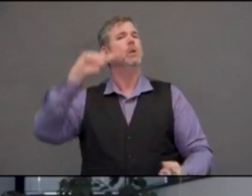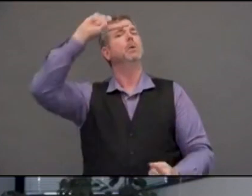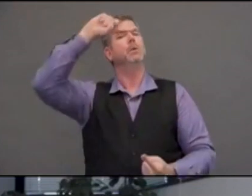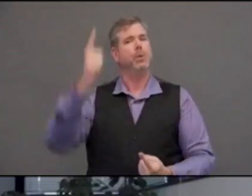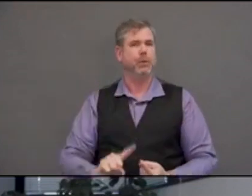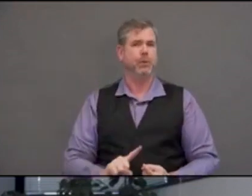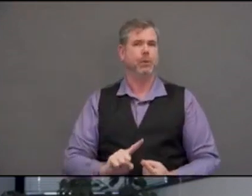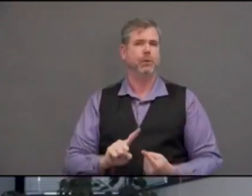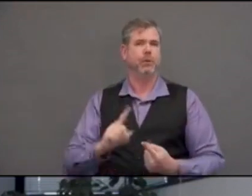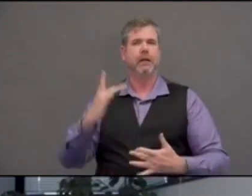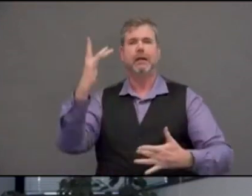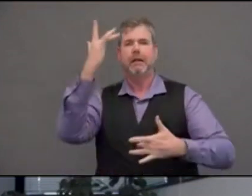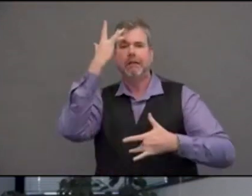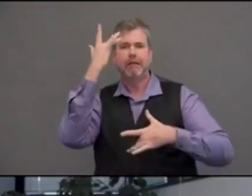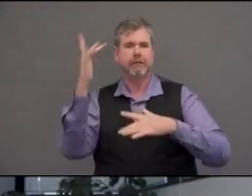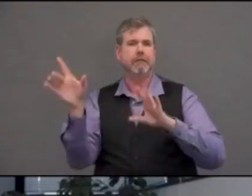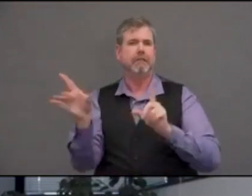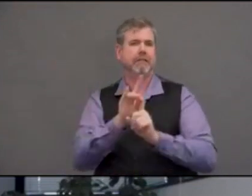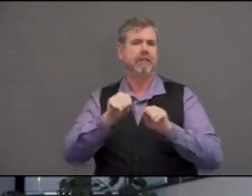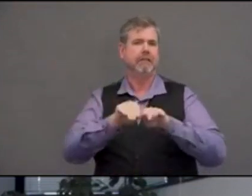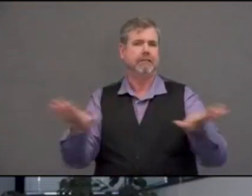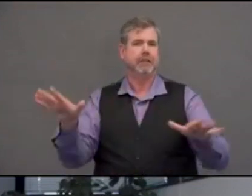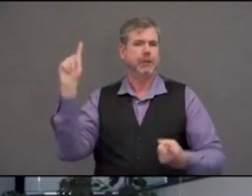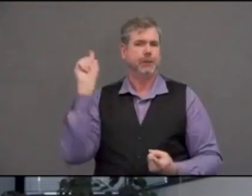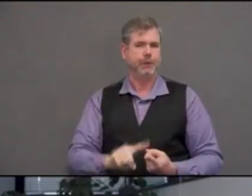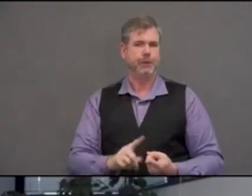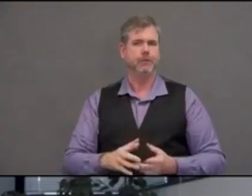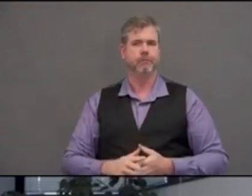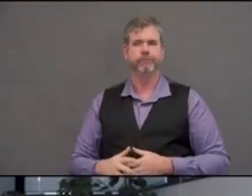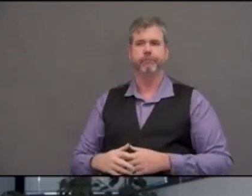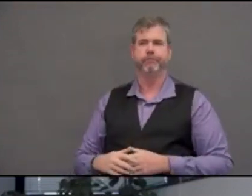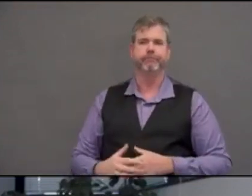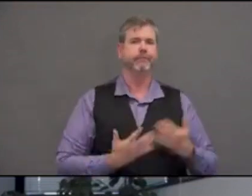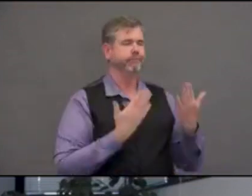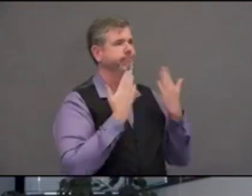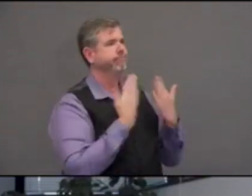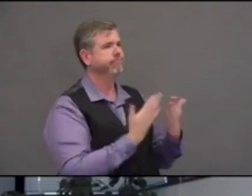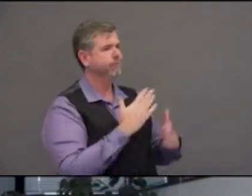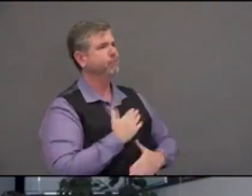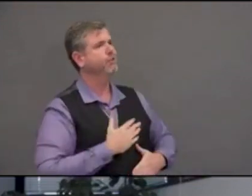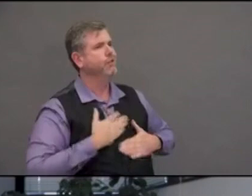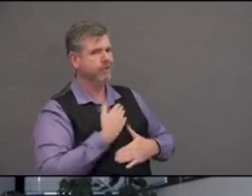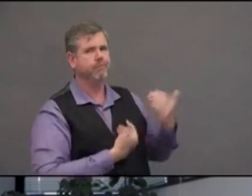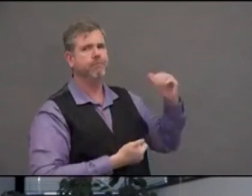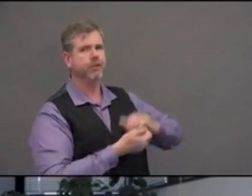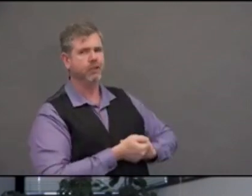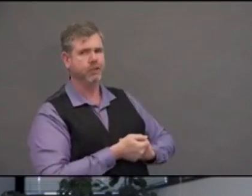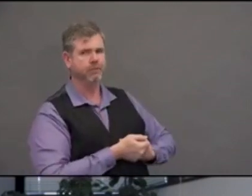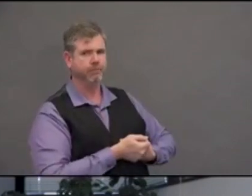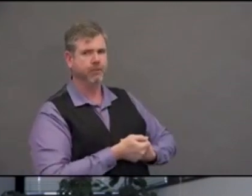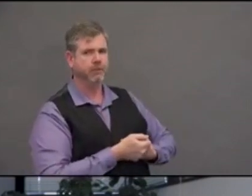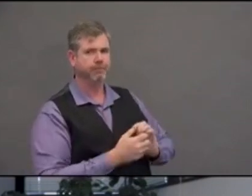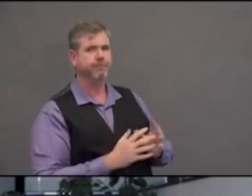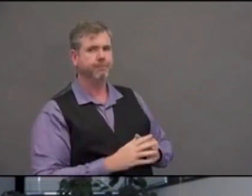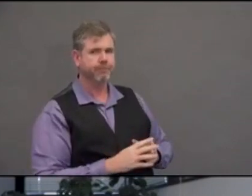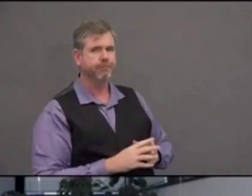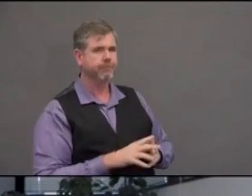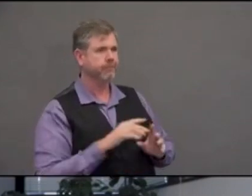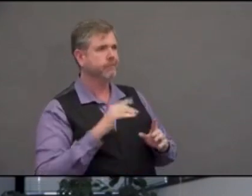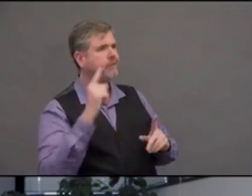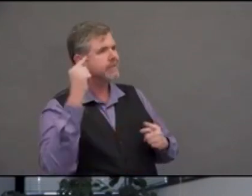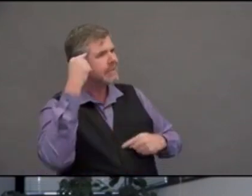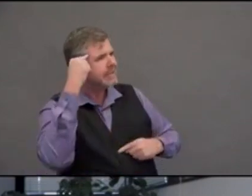you. And we are really appreciative of our long-term care facility partners who operate independently and are licensed by the state